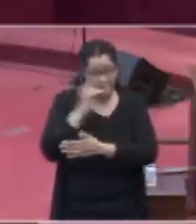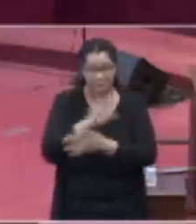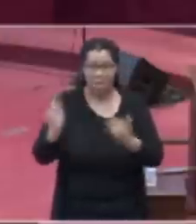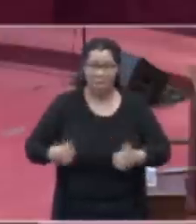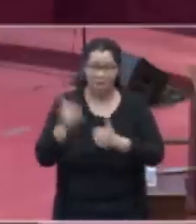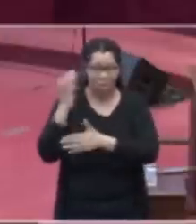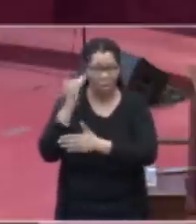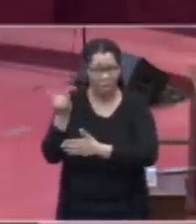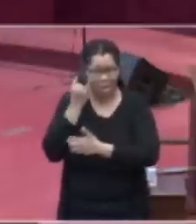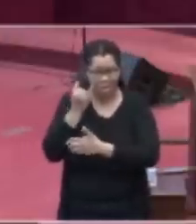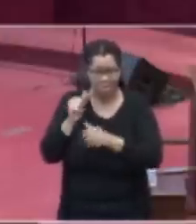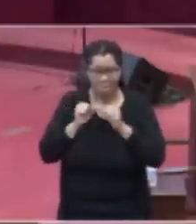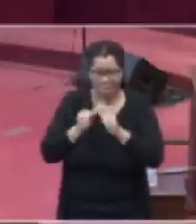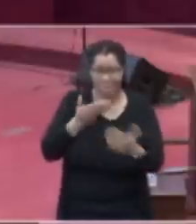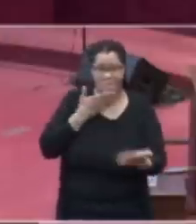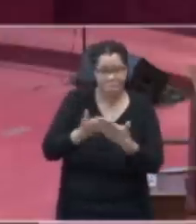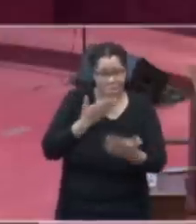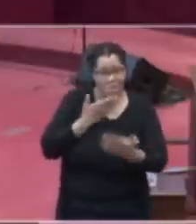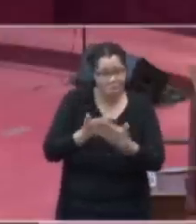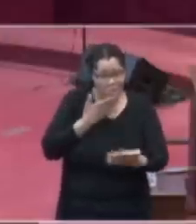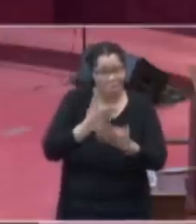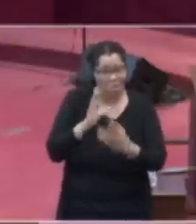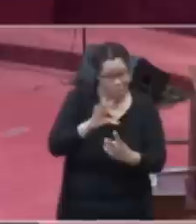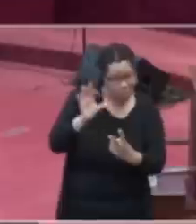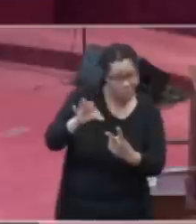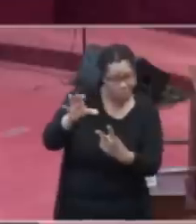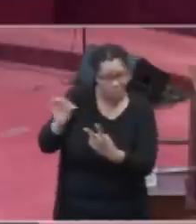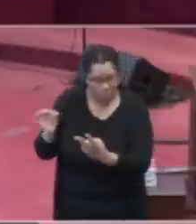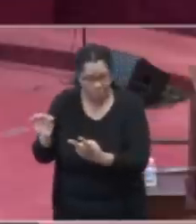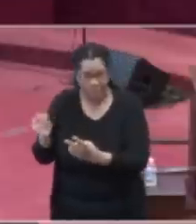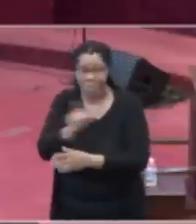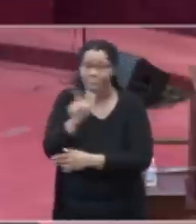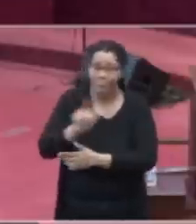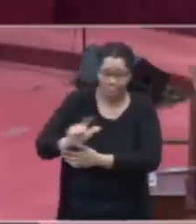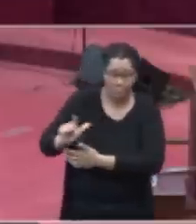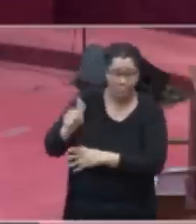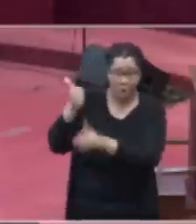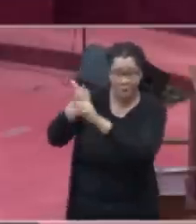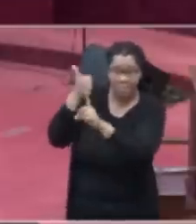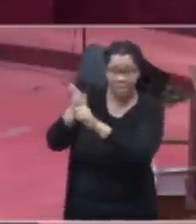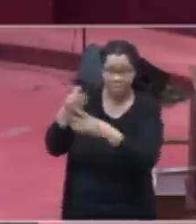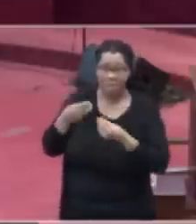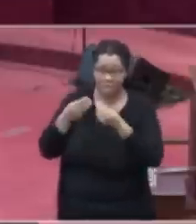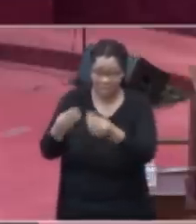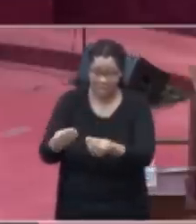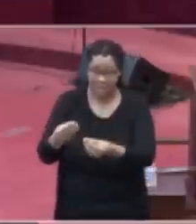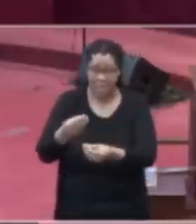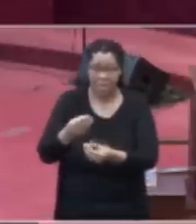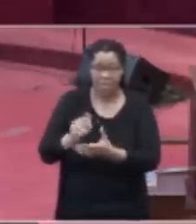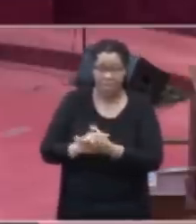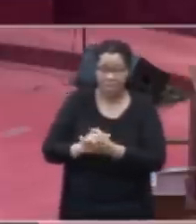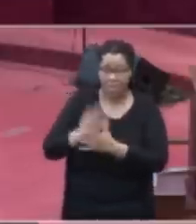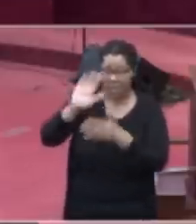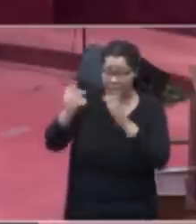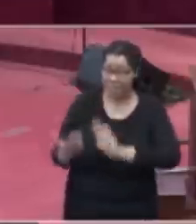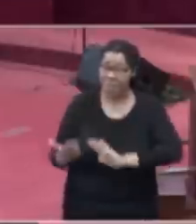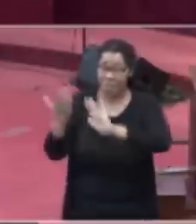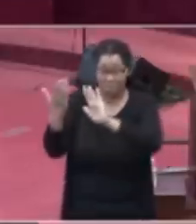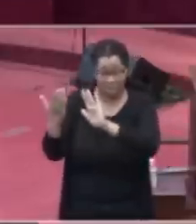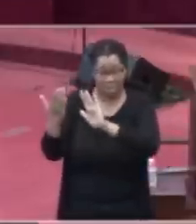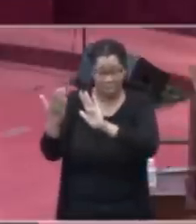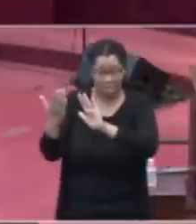if you keep making better choices, the Lord will keep making his